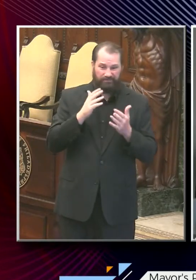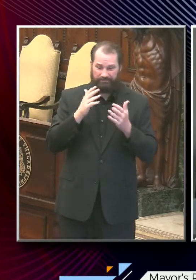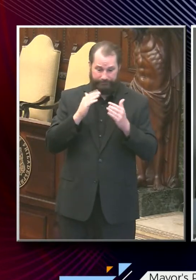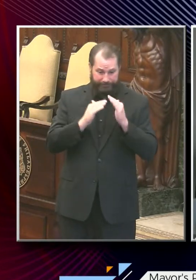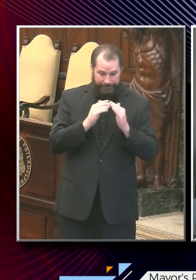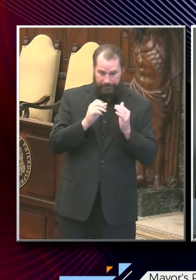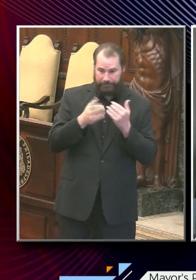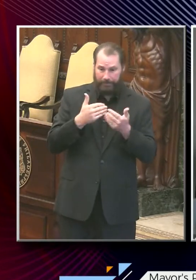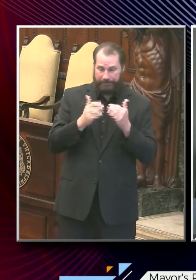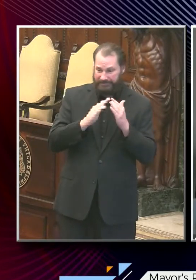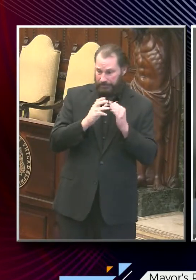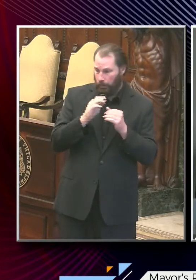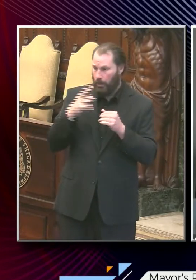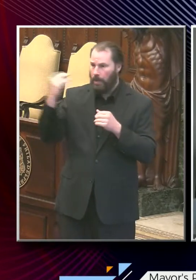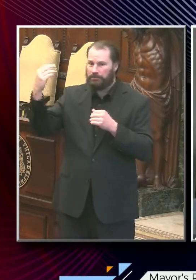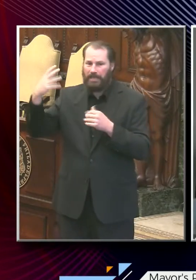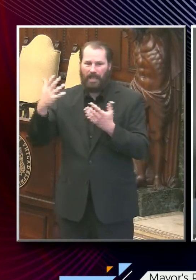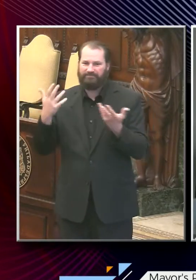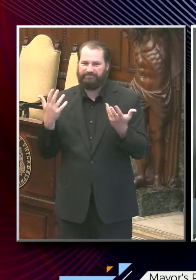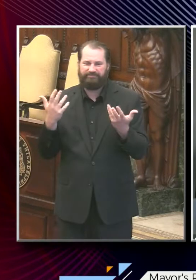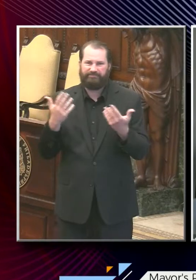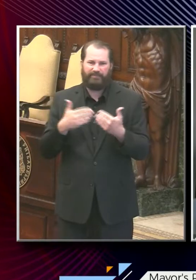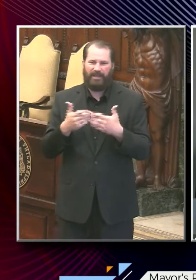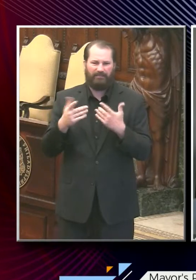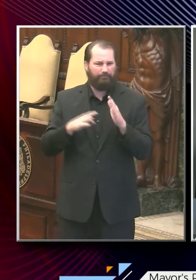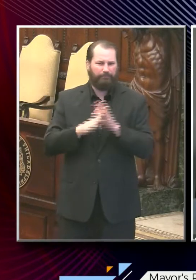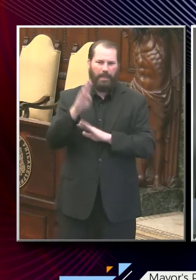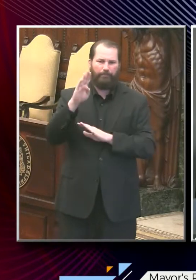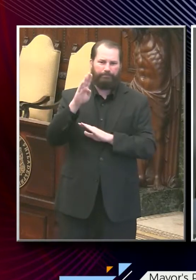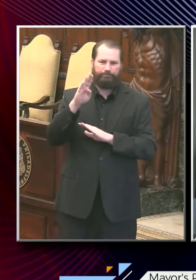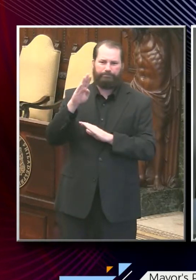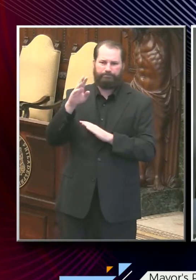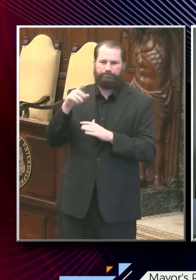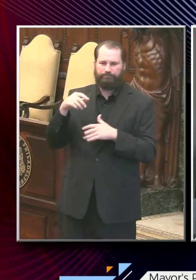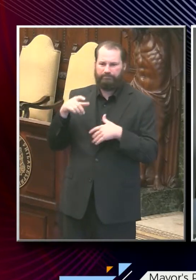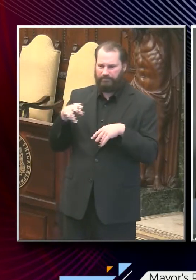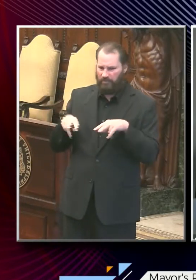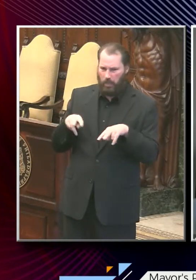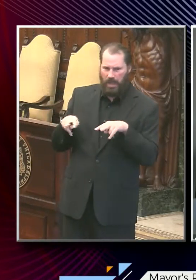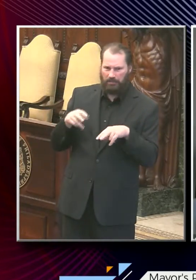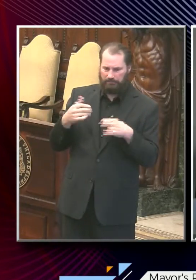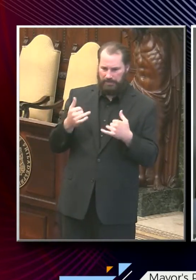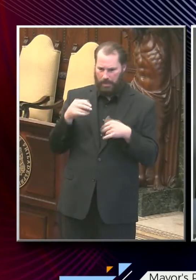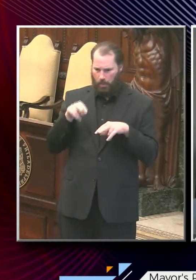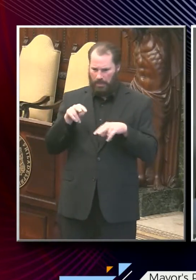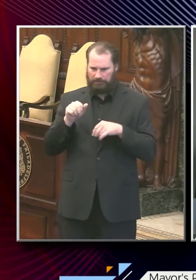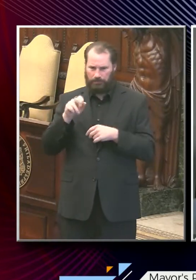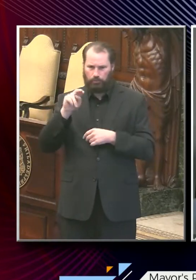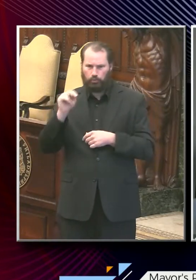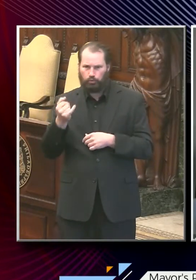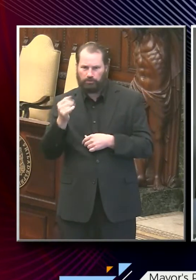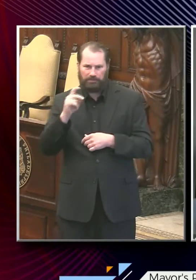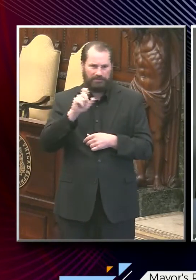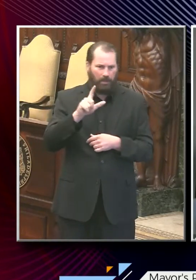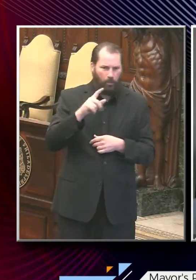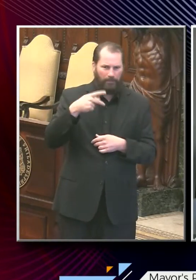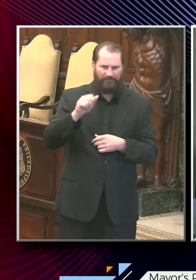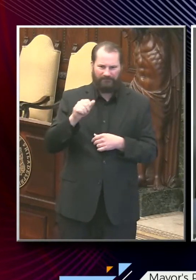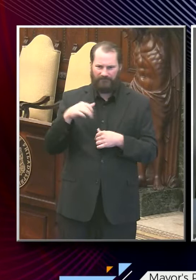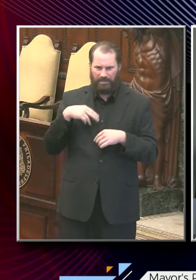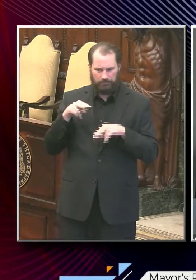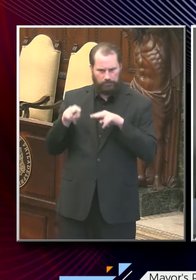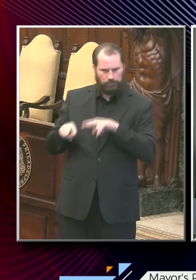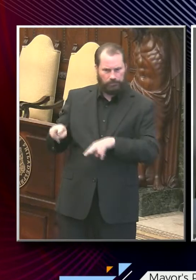So with all that happening, this will have some impact on Philadelphia. We can't say when, and we can't say how much. So the main message today is that